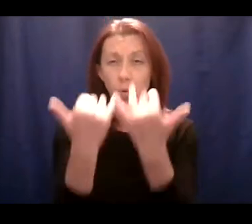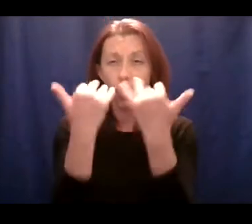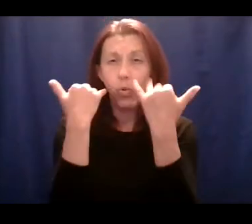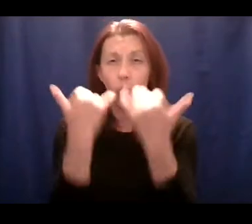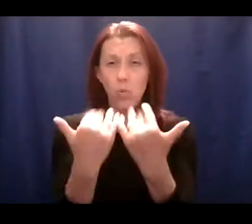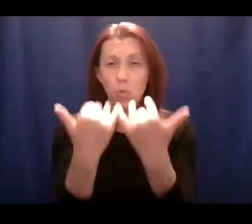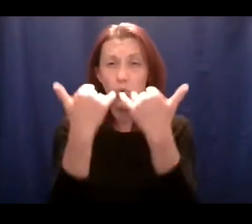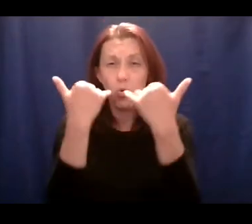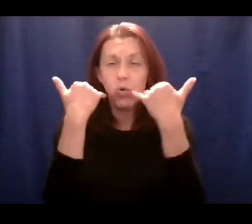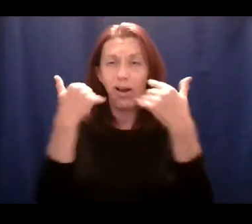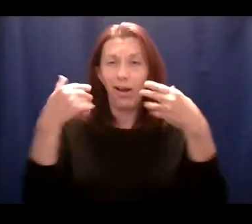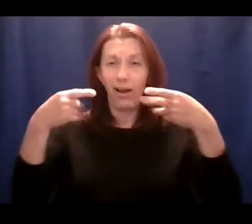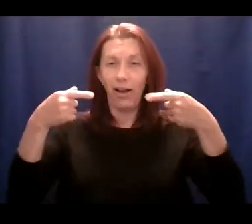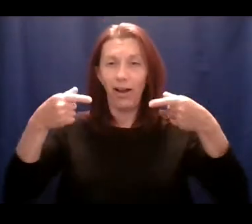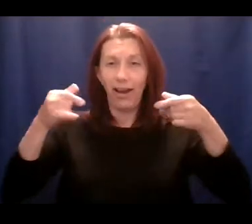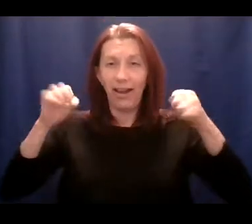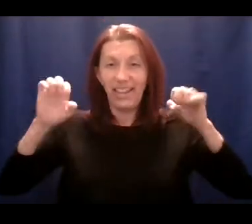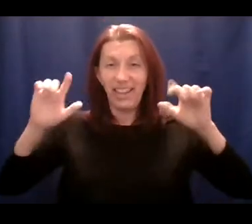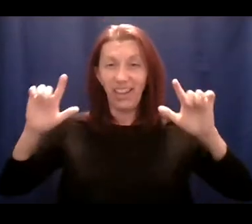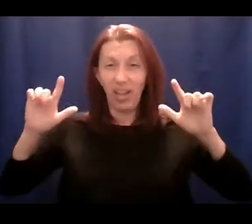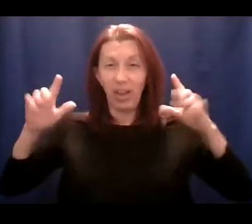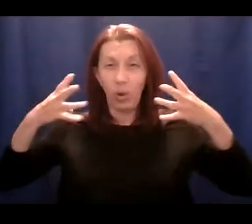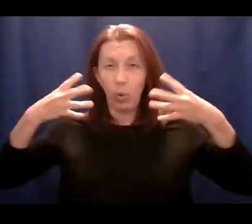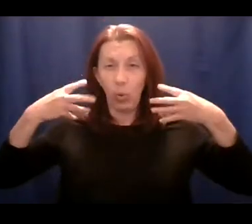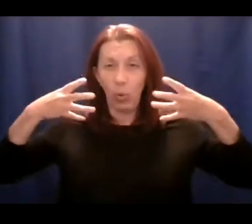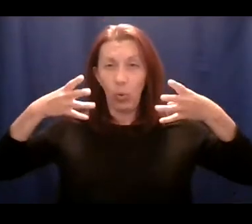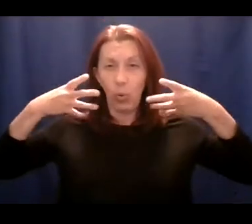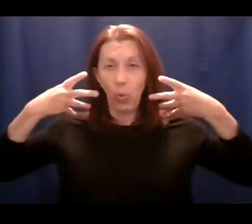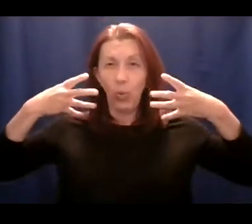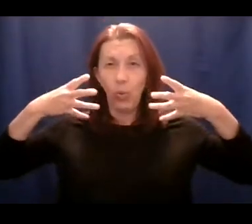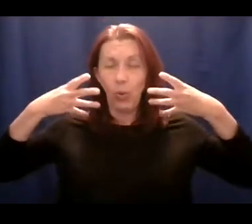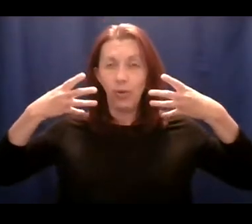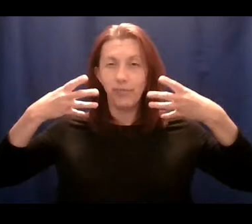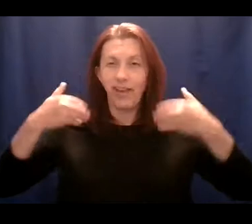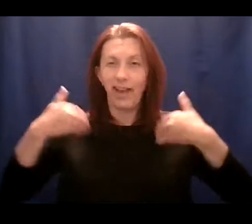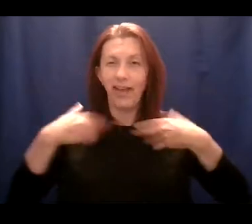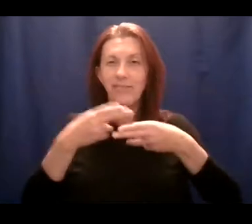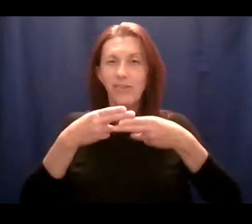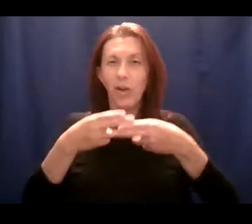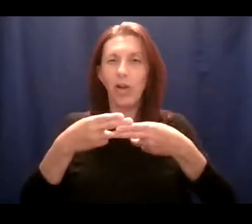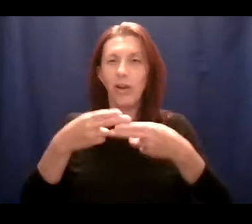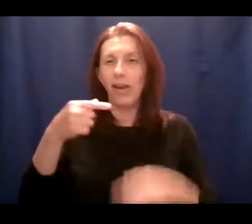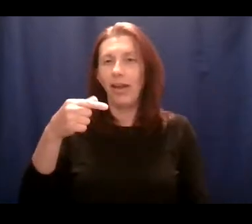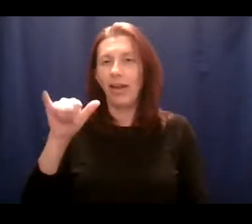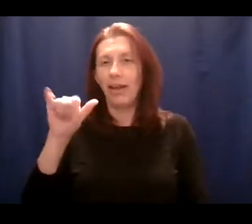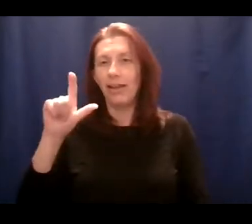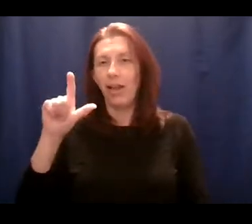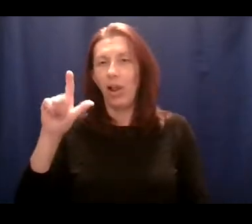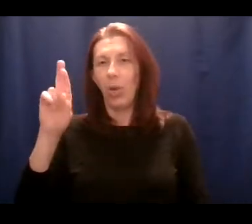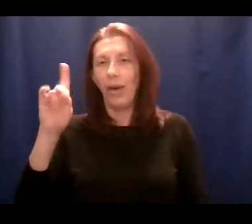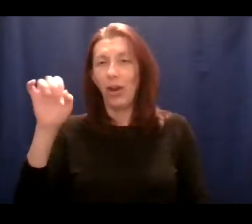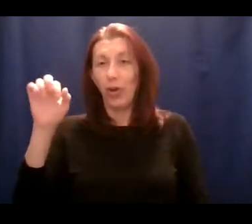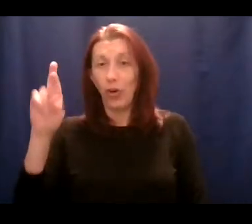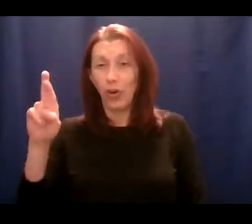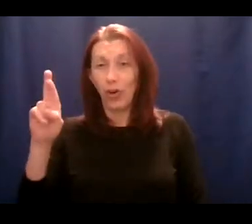gills have special extensions from them called gill rakers that help them filter it out from the water, which I